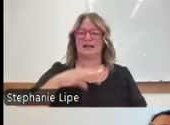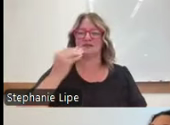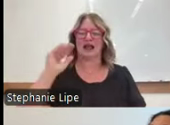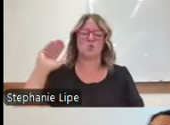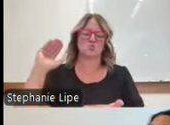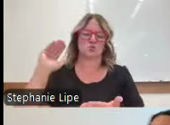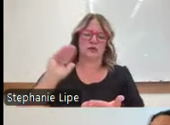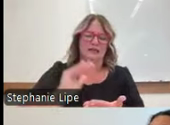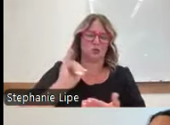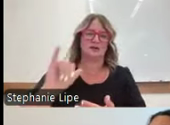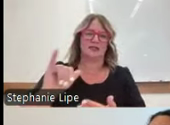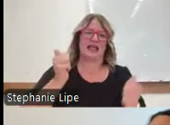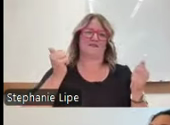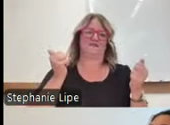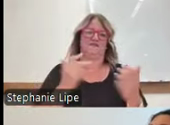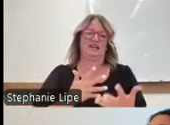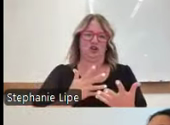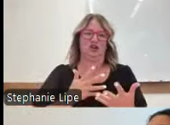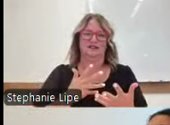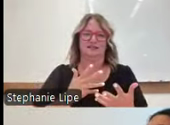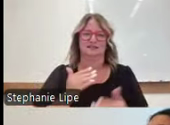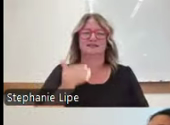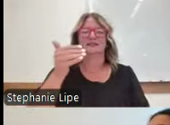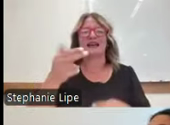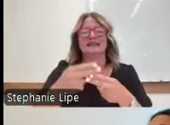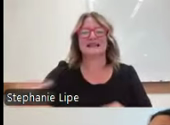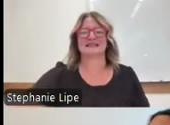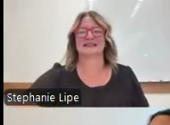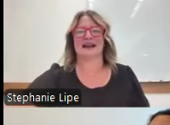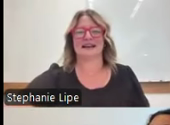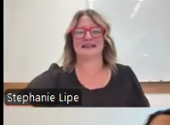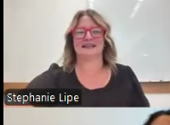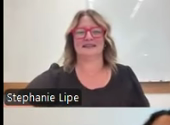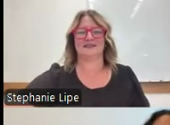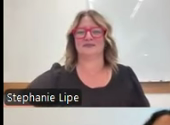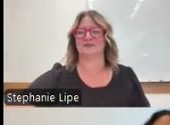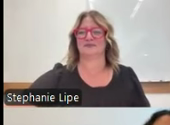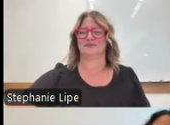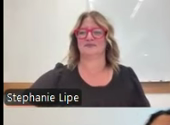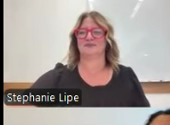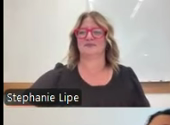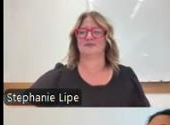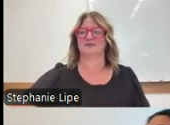can help individuals understand the benefit and reduce that fear. Next slide, please.